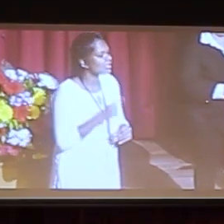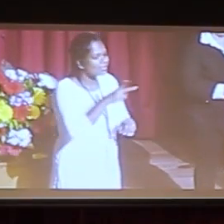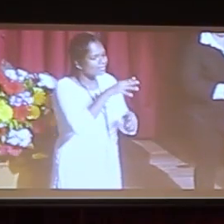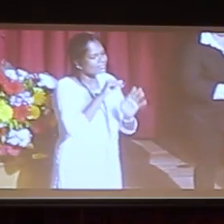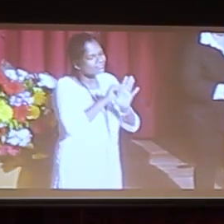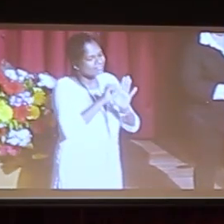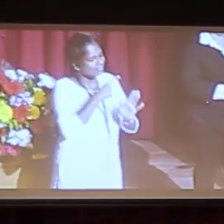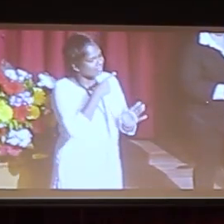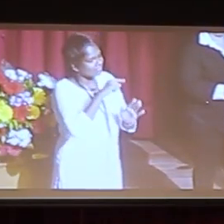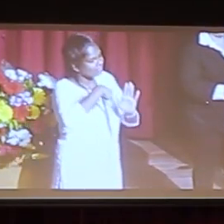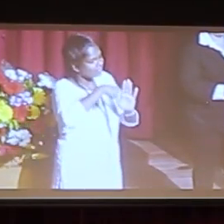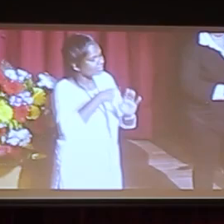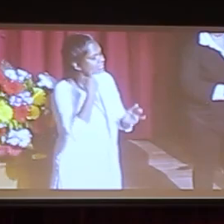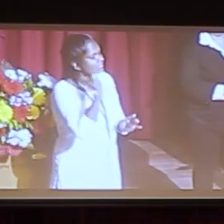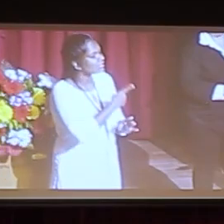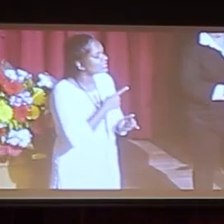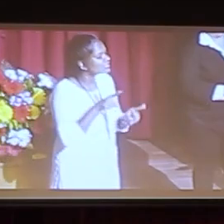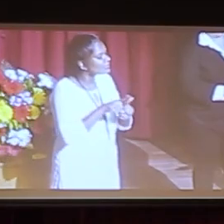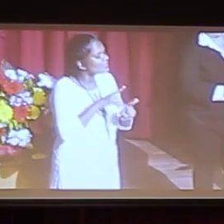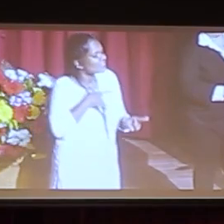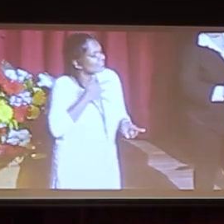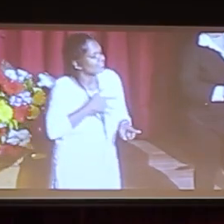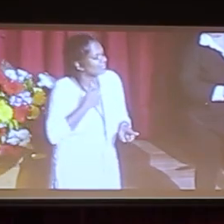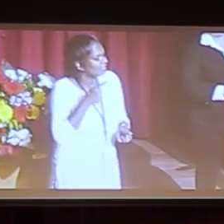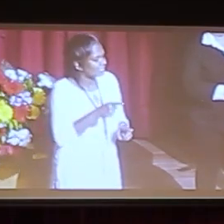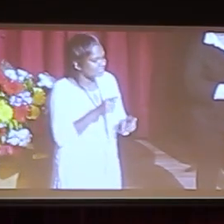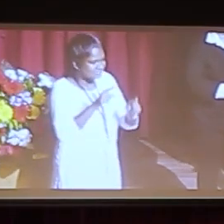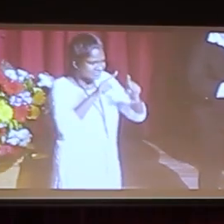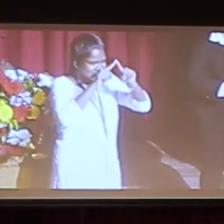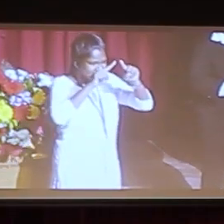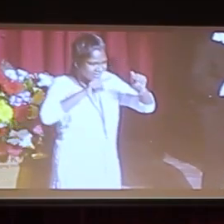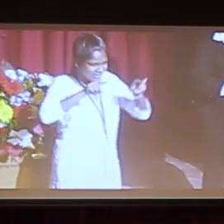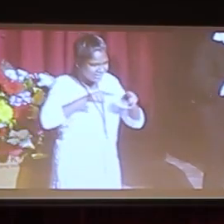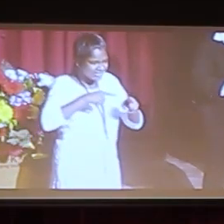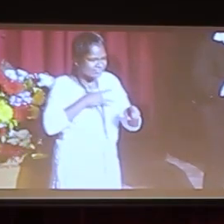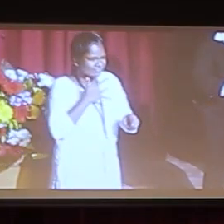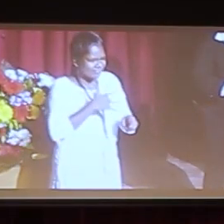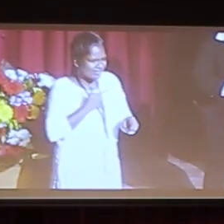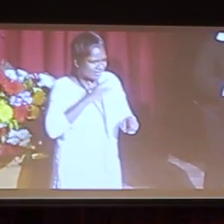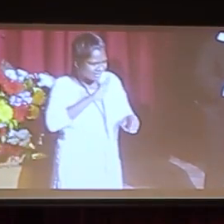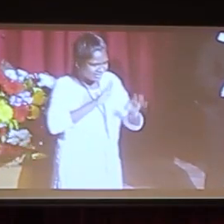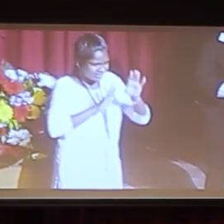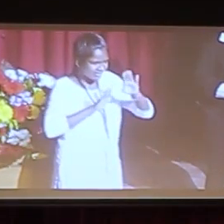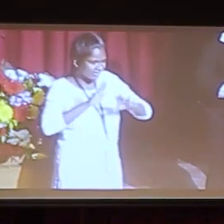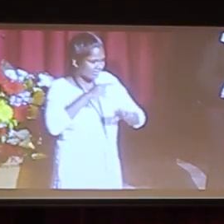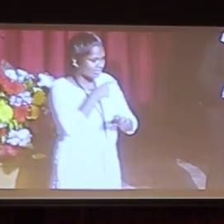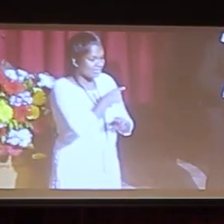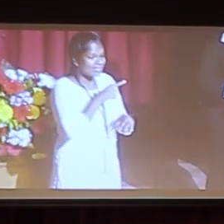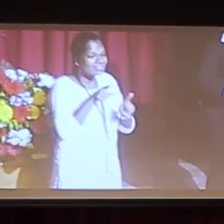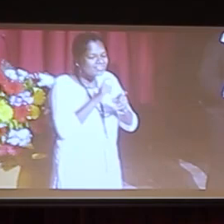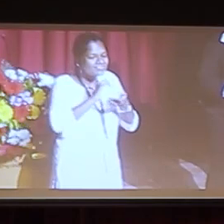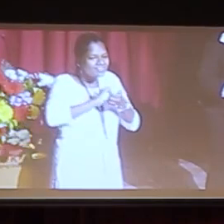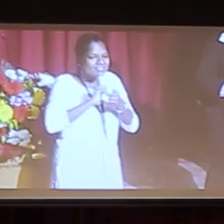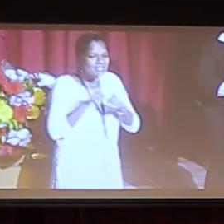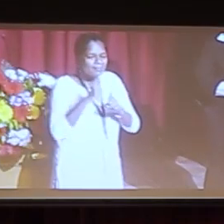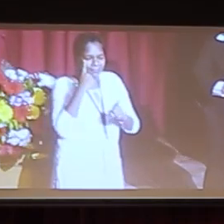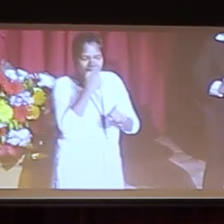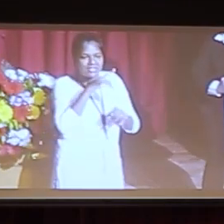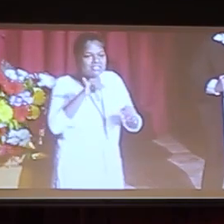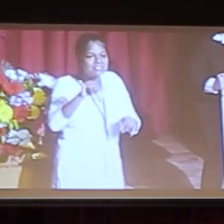where the person is feeling the shape. I'm telling this for the friends of mine who are visually impaired.